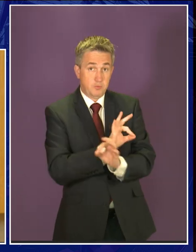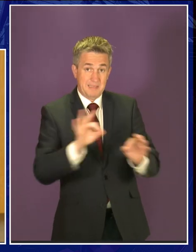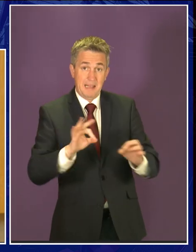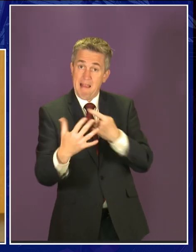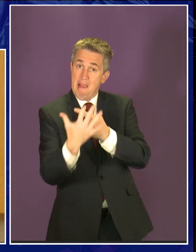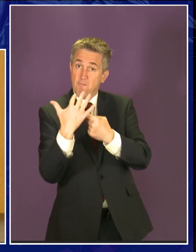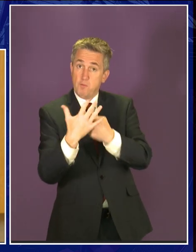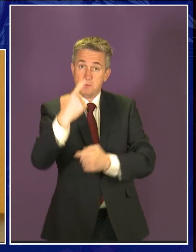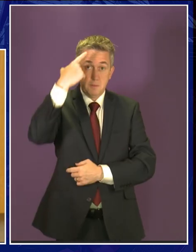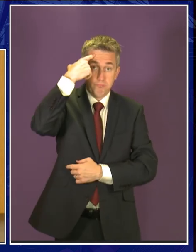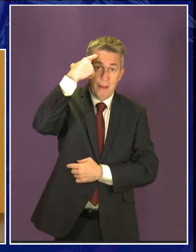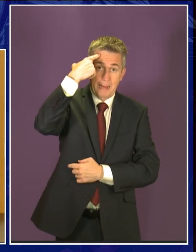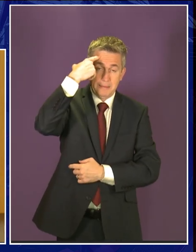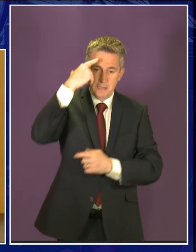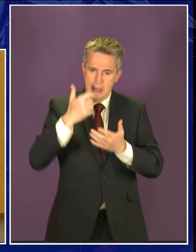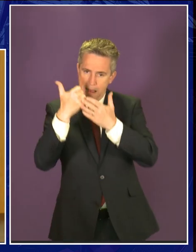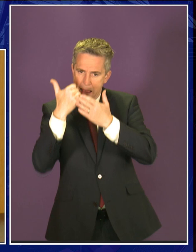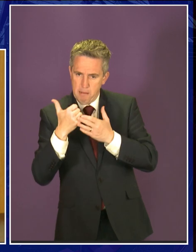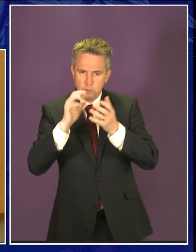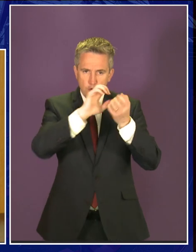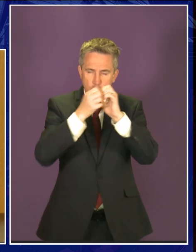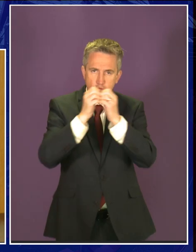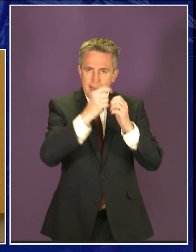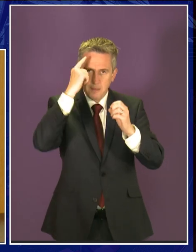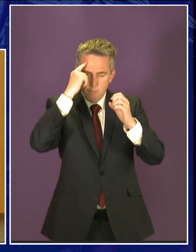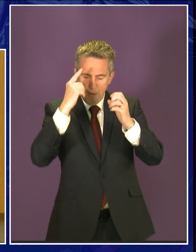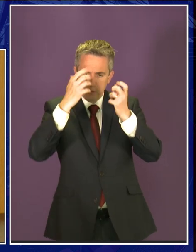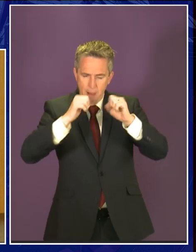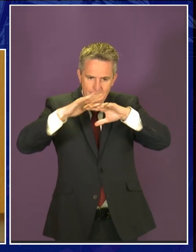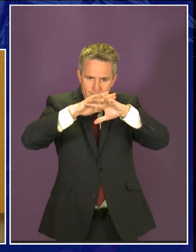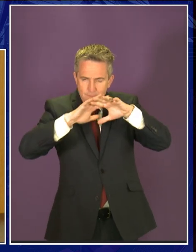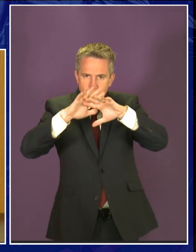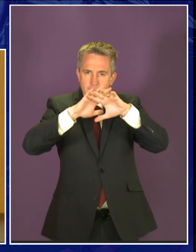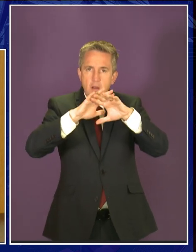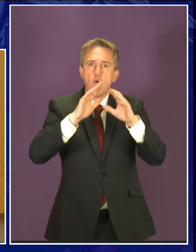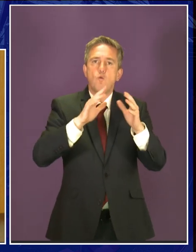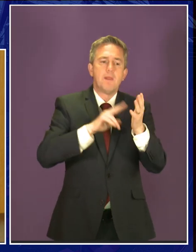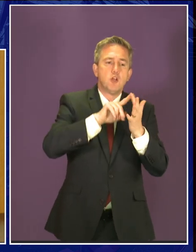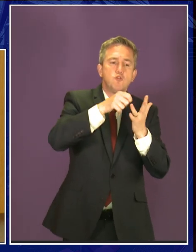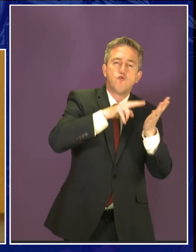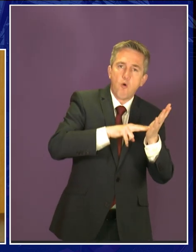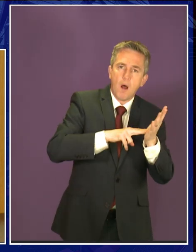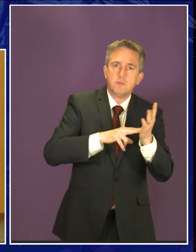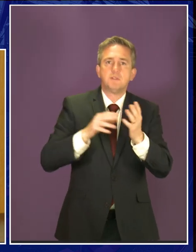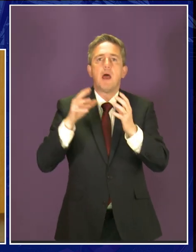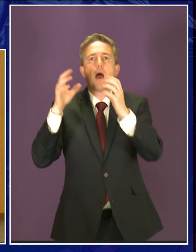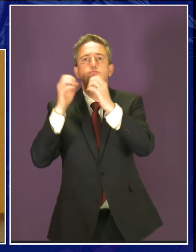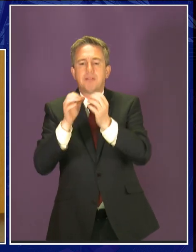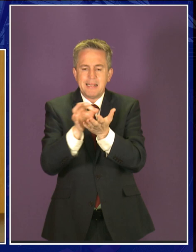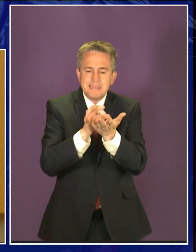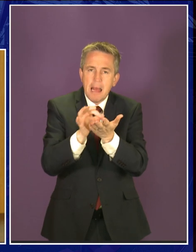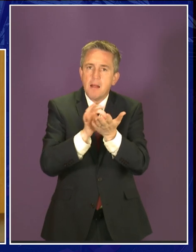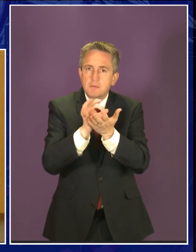the creation of new connections and facilitation of communication between neurons or brain cells, a process that we